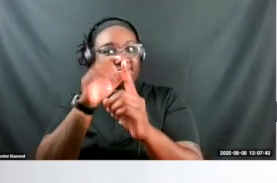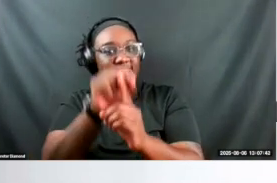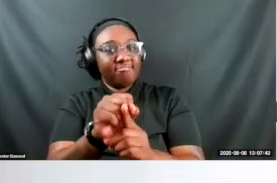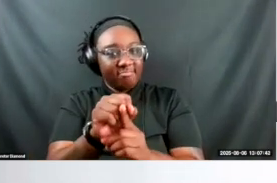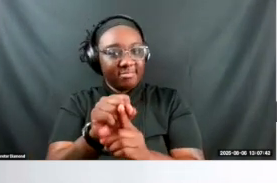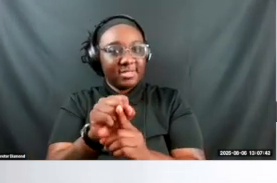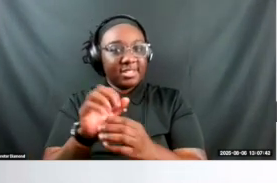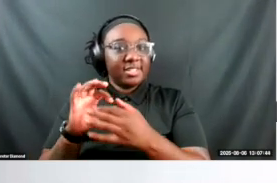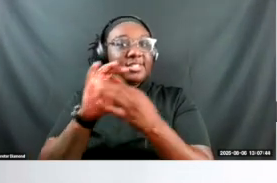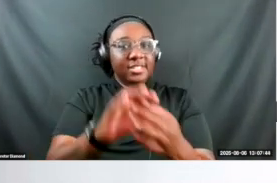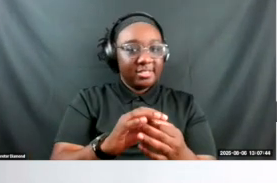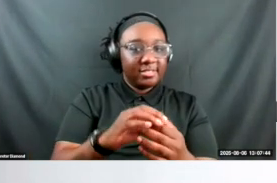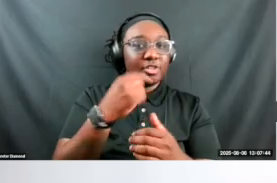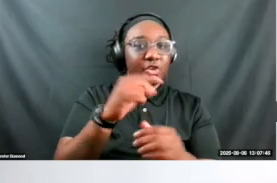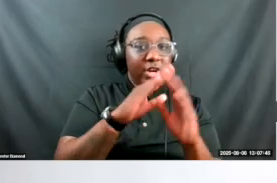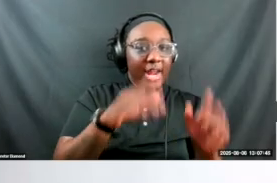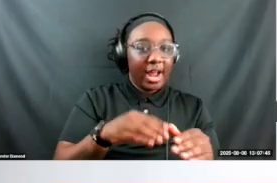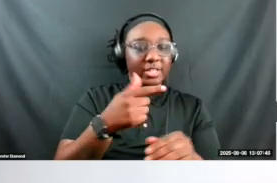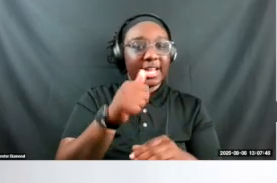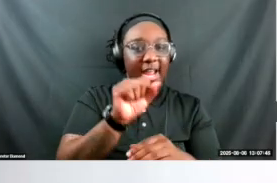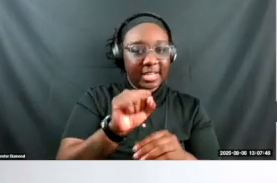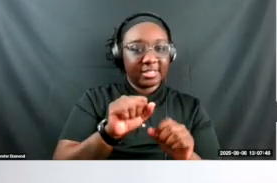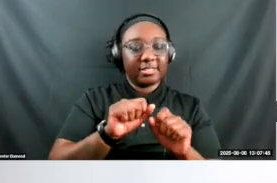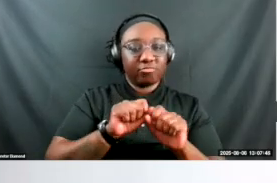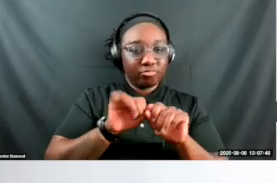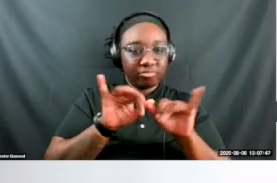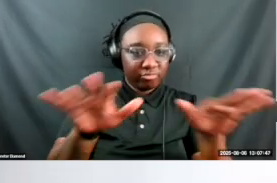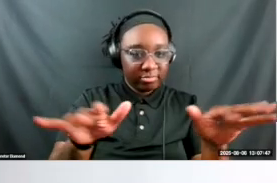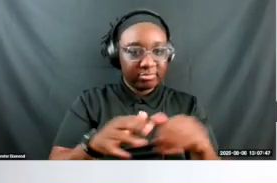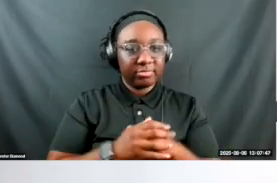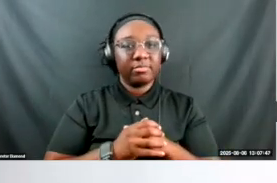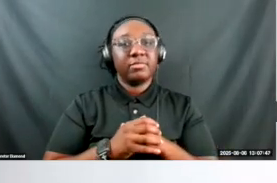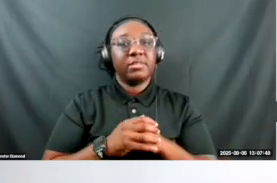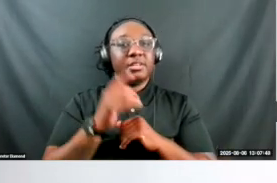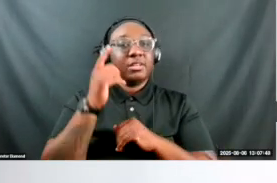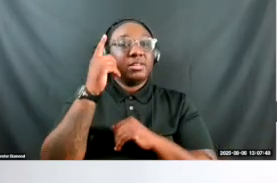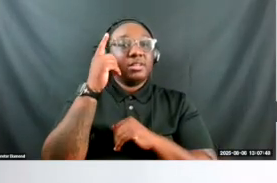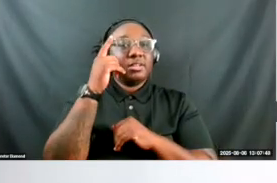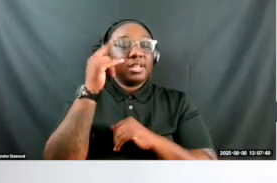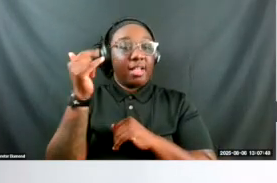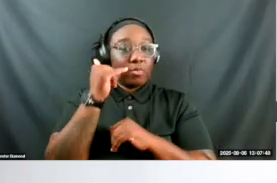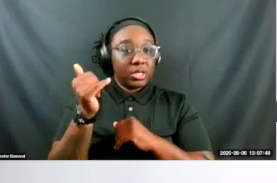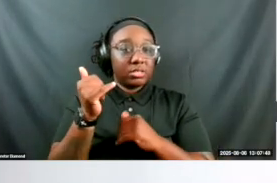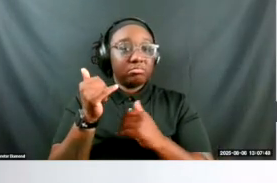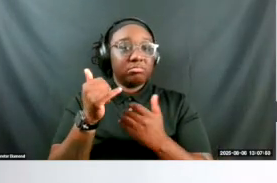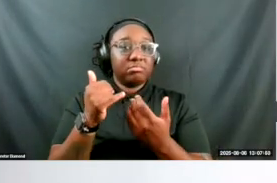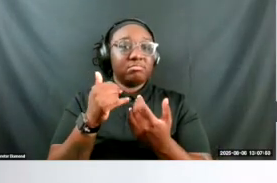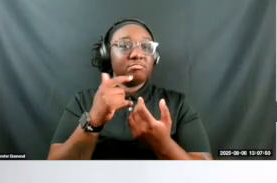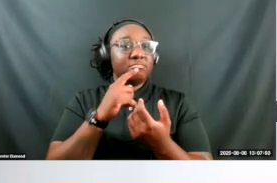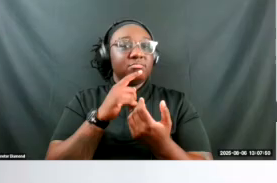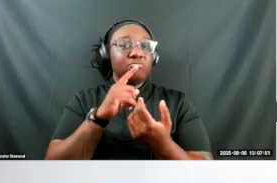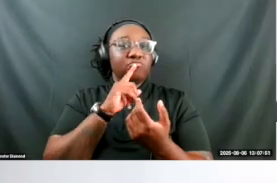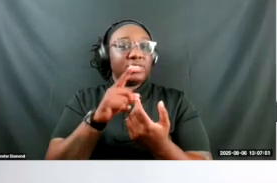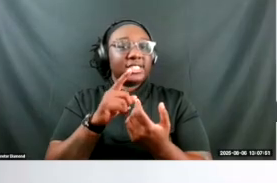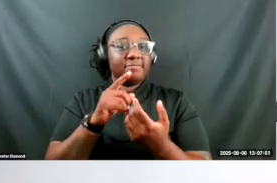reductions in oxides of nitrogen, or NOx, in order to support our state implementation plan to meet federal regulations. In